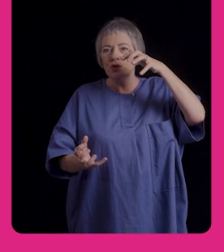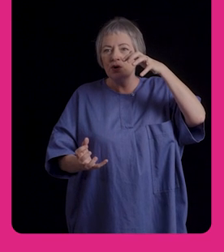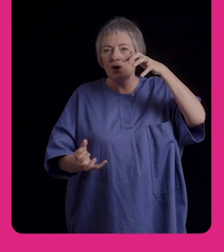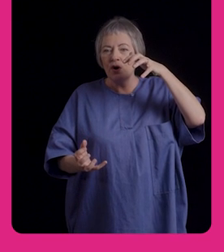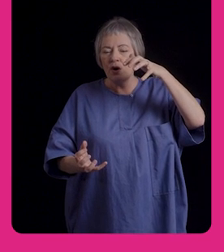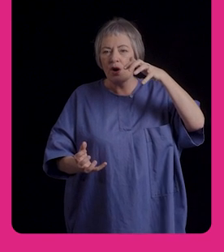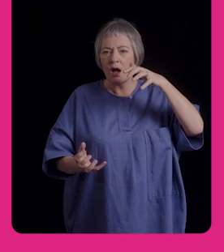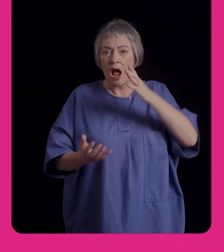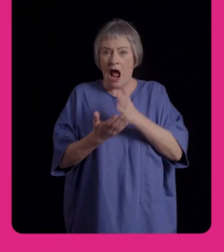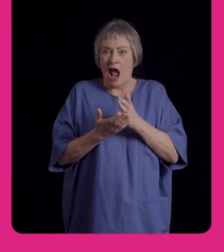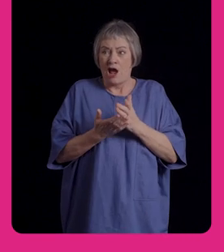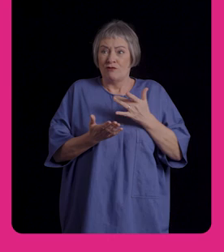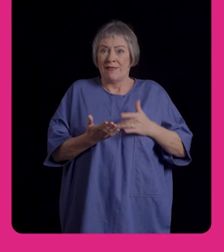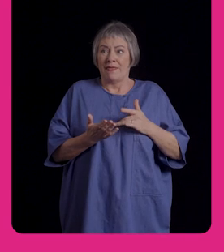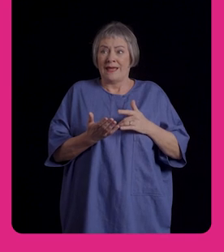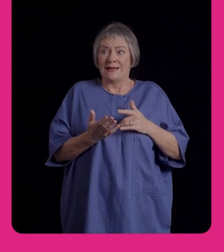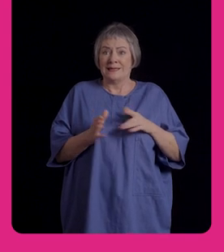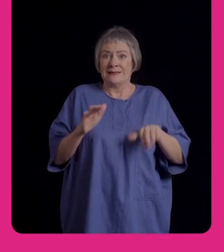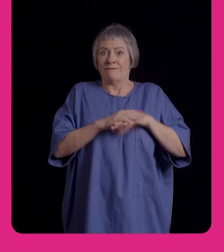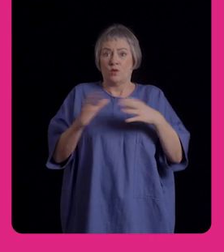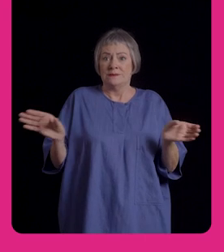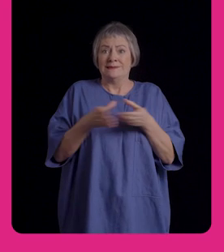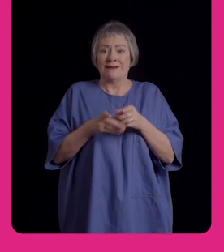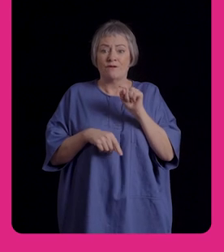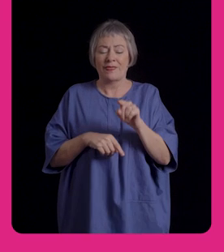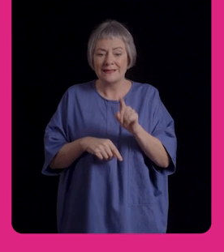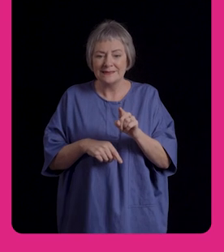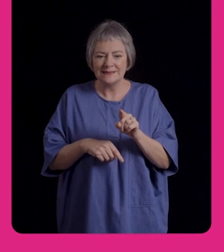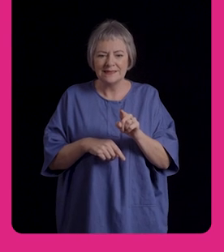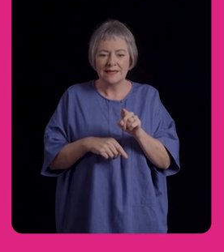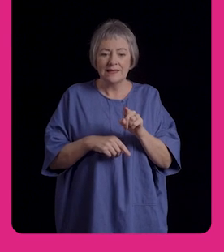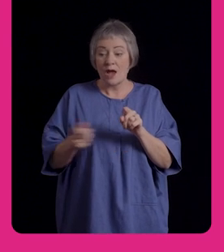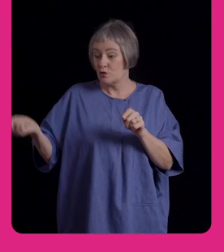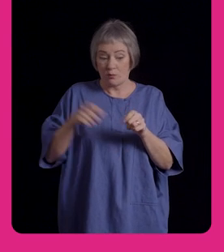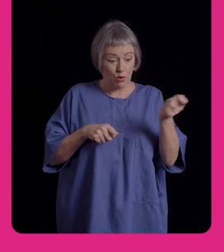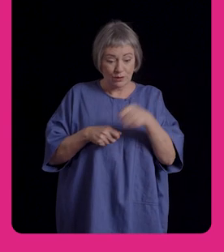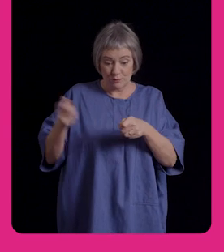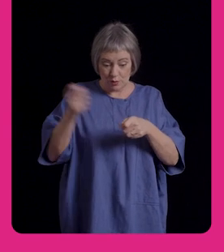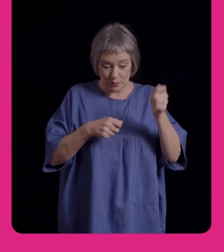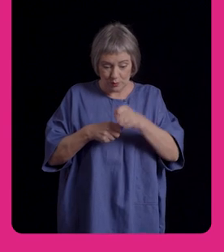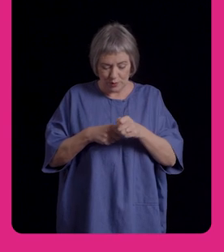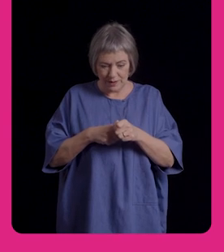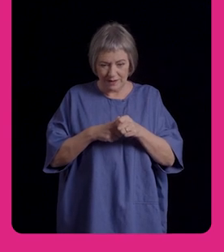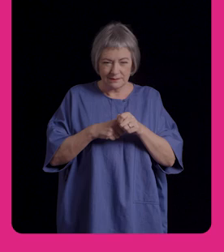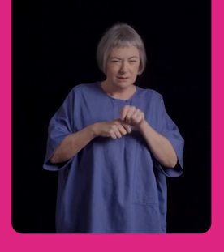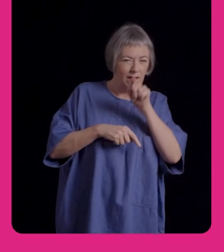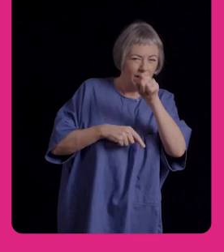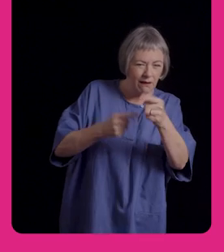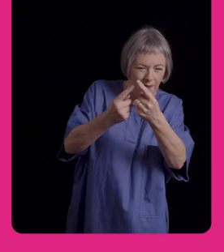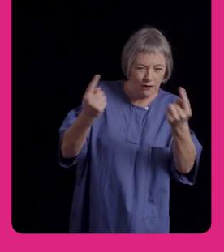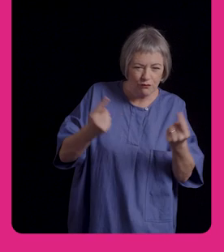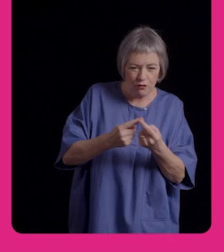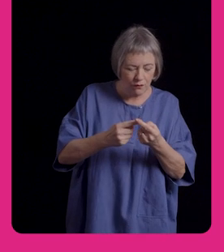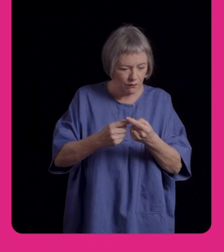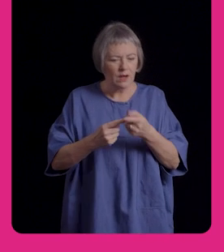go, I really think I need a whole team for this. So they have brought you into the back room and like cleared off books from the